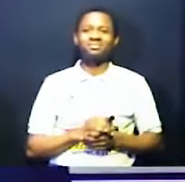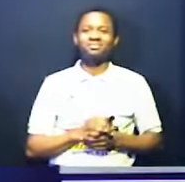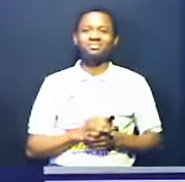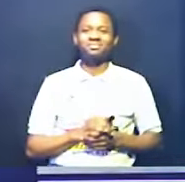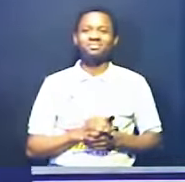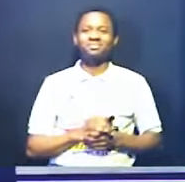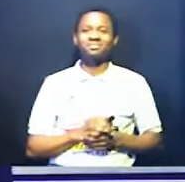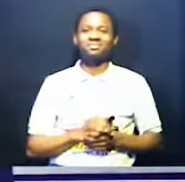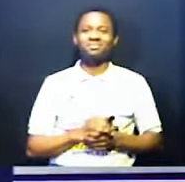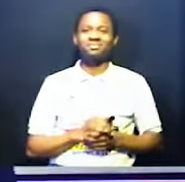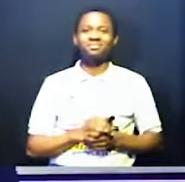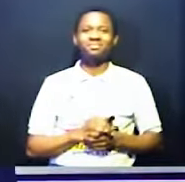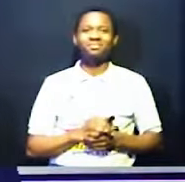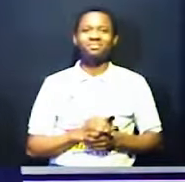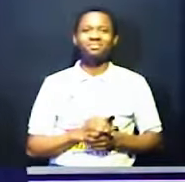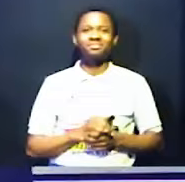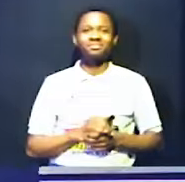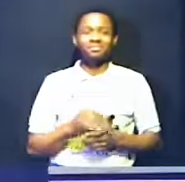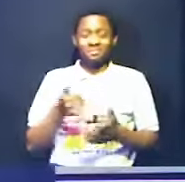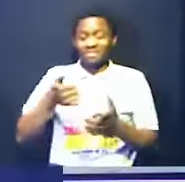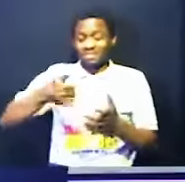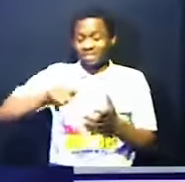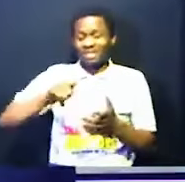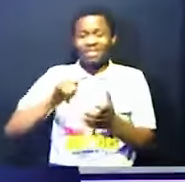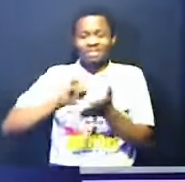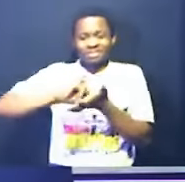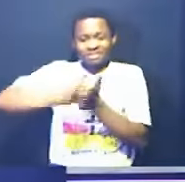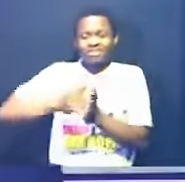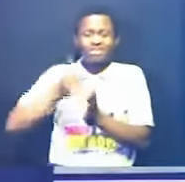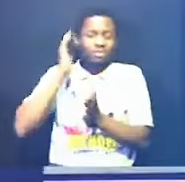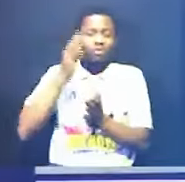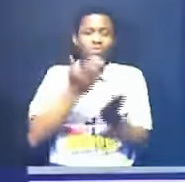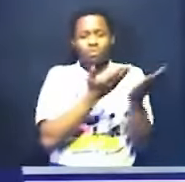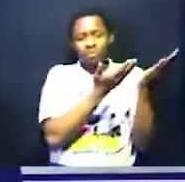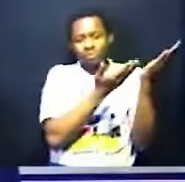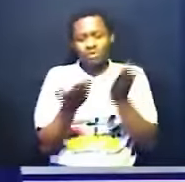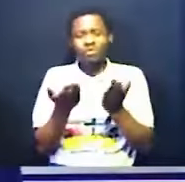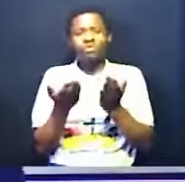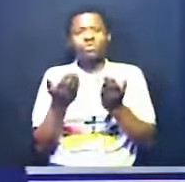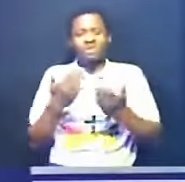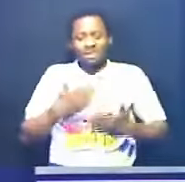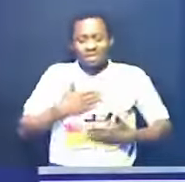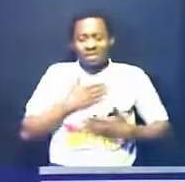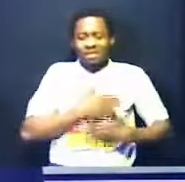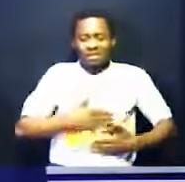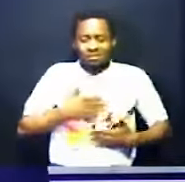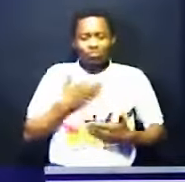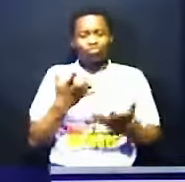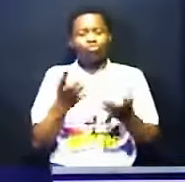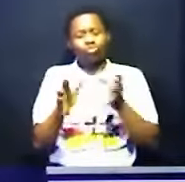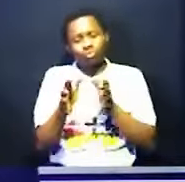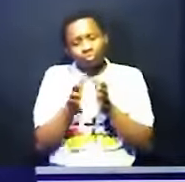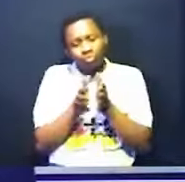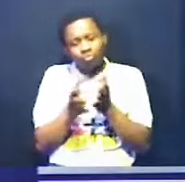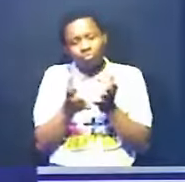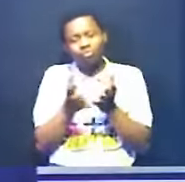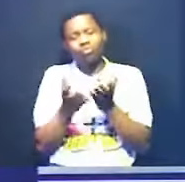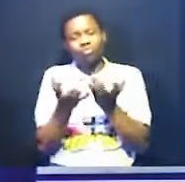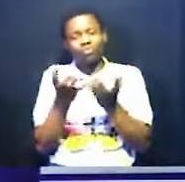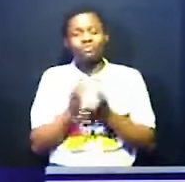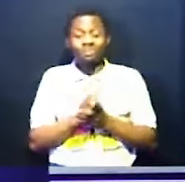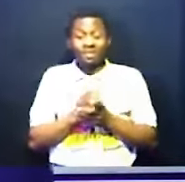They will bring you the delight you desire. Otherwise, they will bring you the